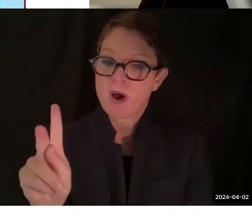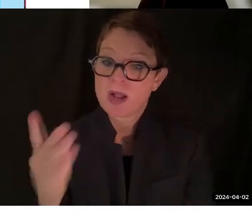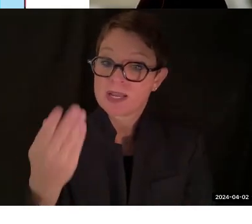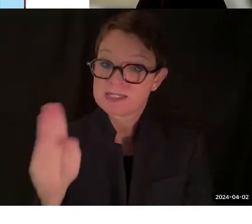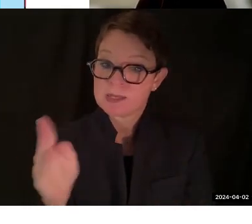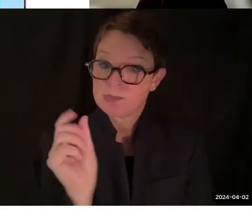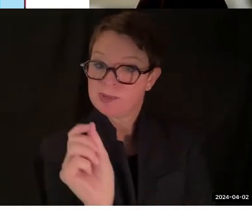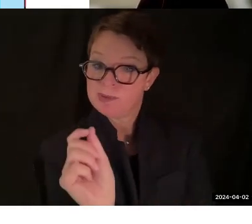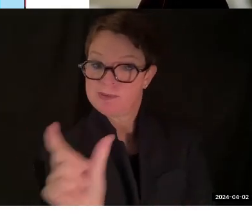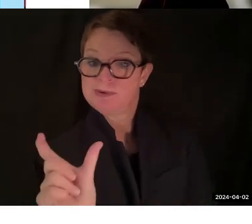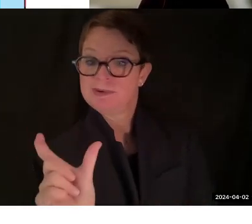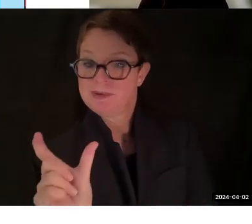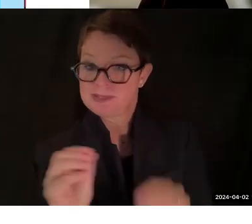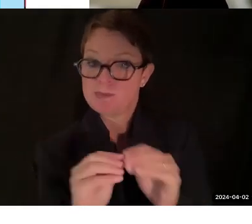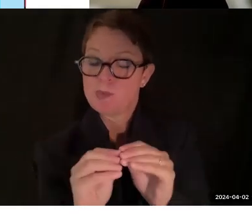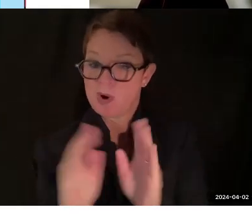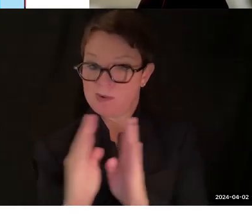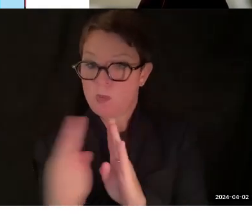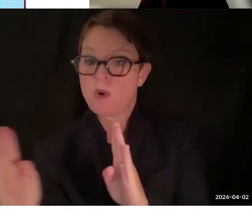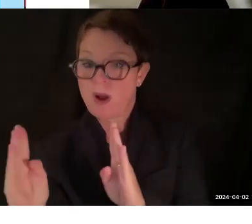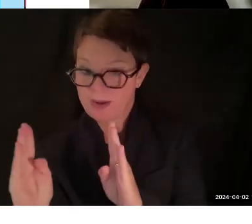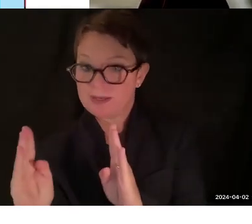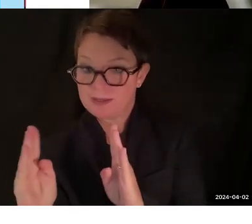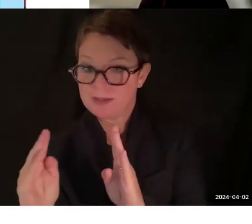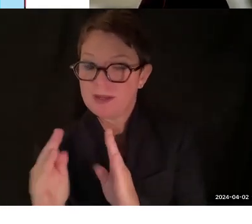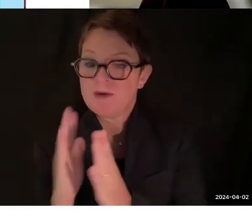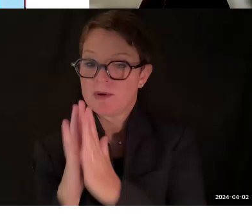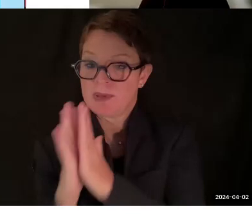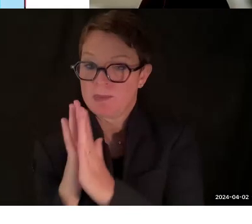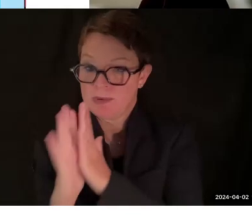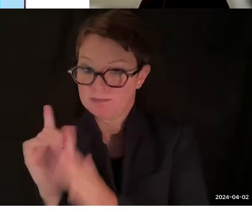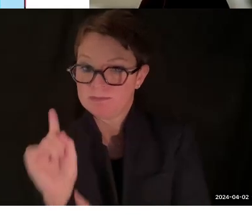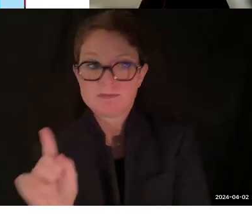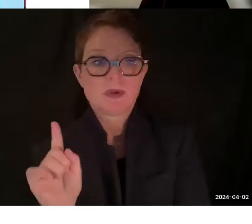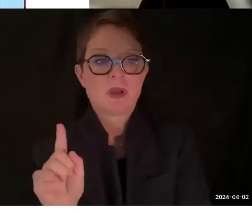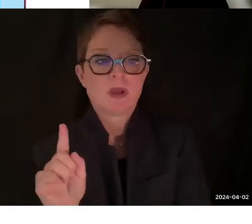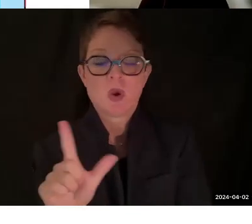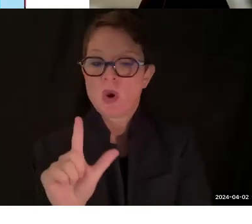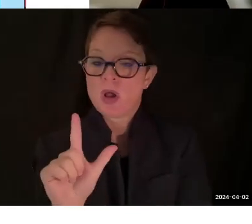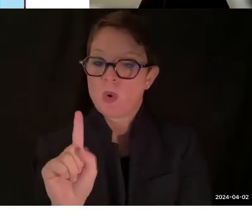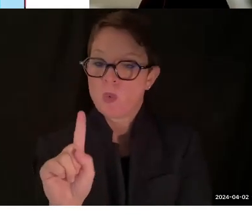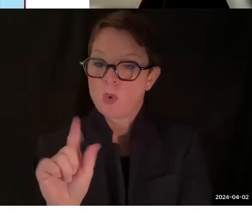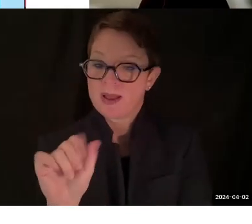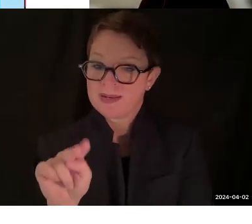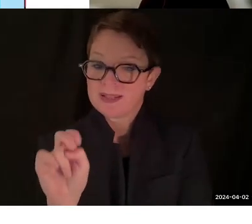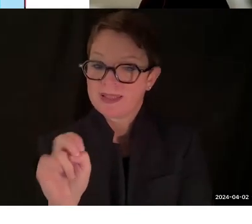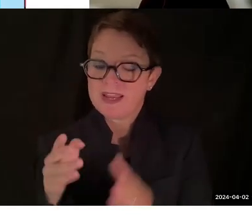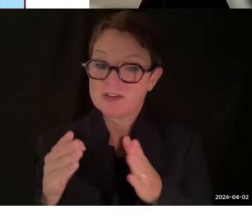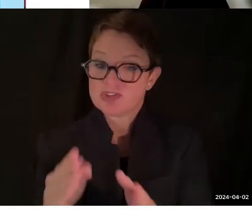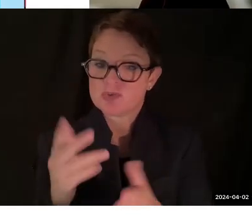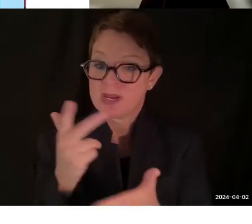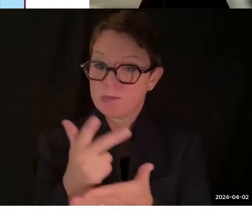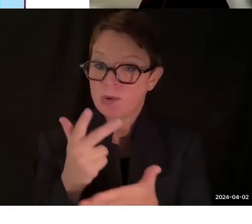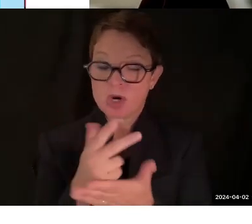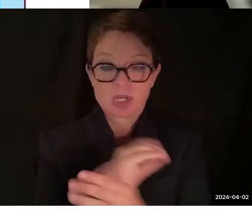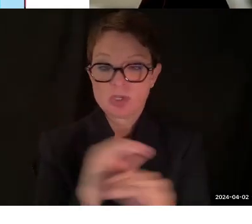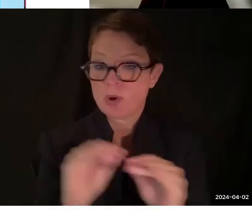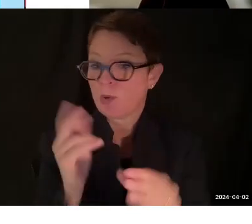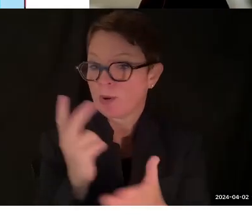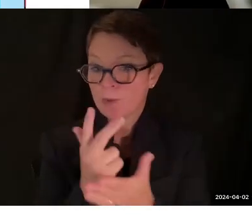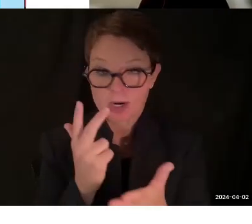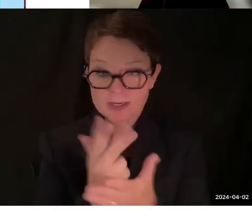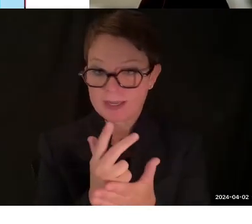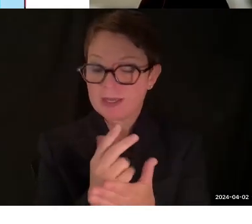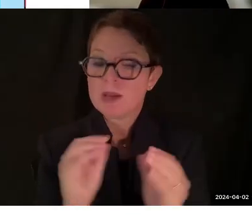blue shaded area on the western side, and taking over the 1 lane of street parking for the permanent condition to provide